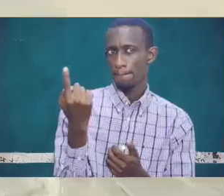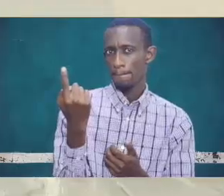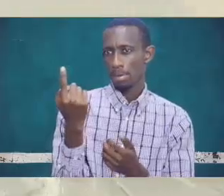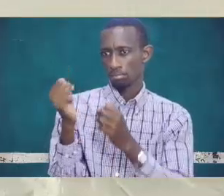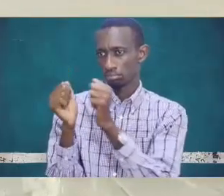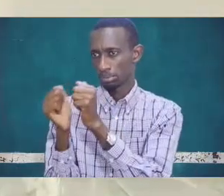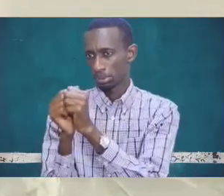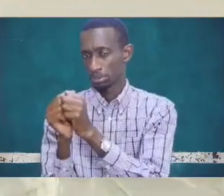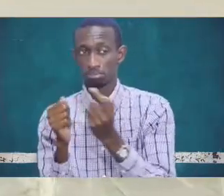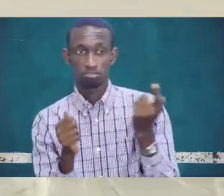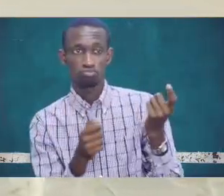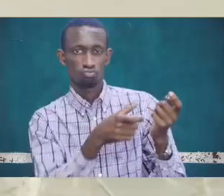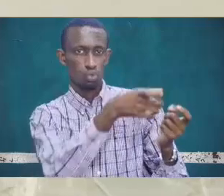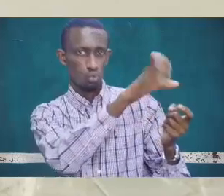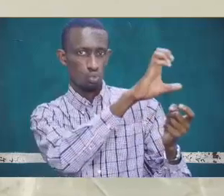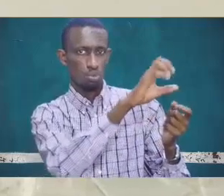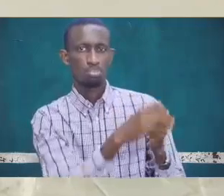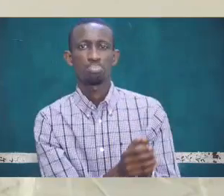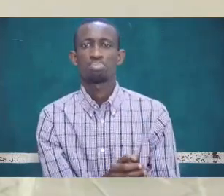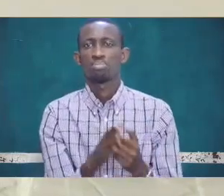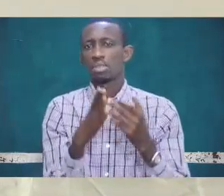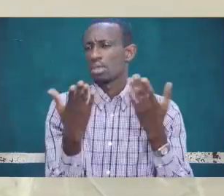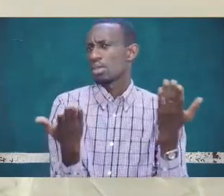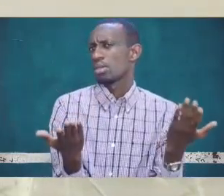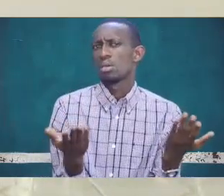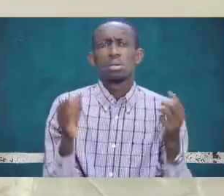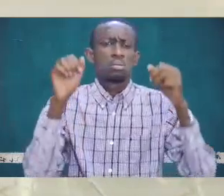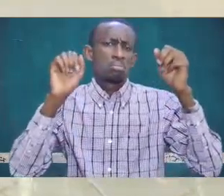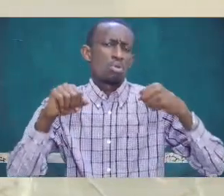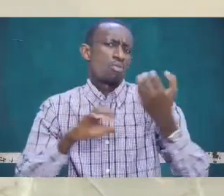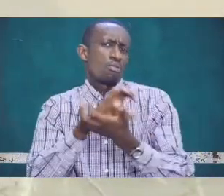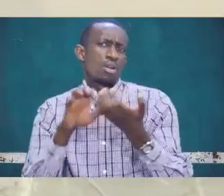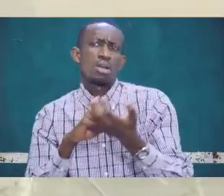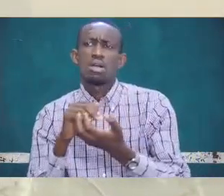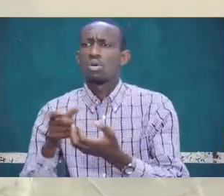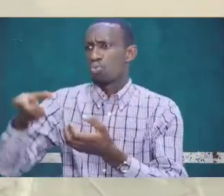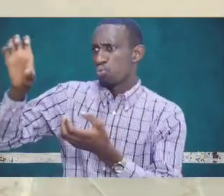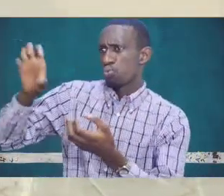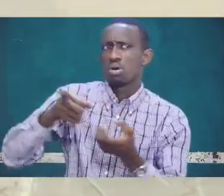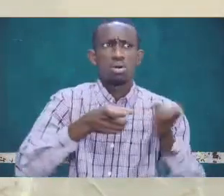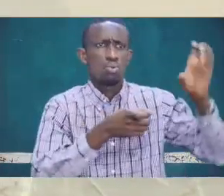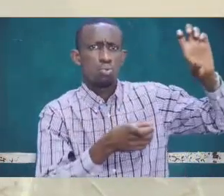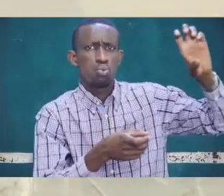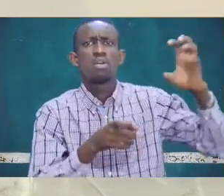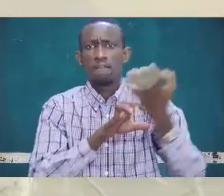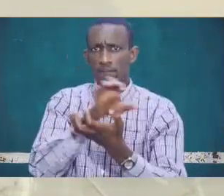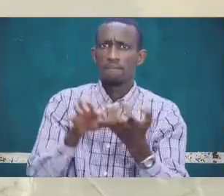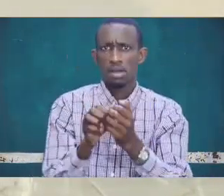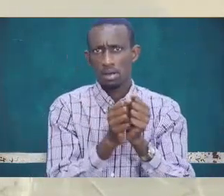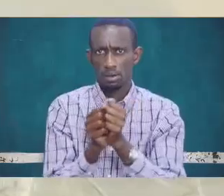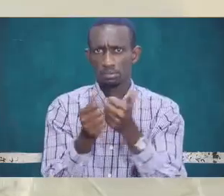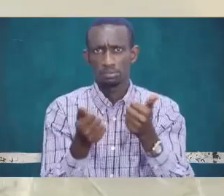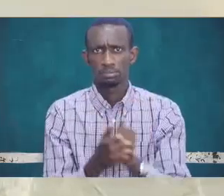it can be, again, you can have liquid-liquid mixtures. So the liquid-liquid mixtures,